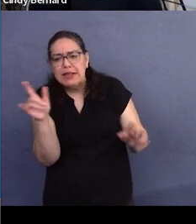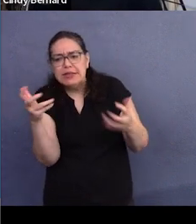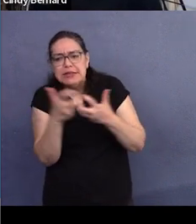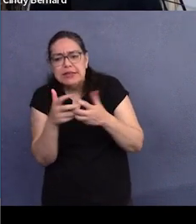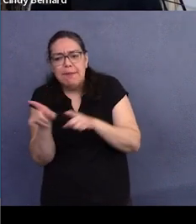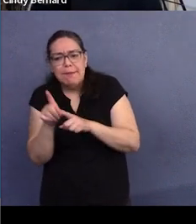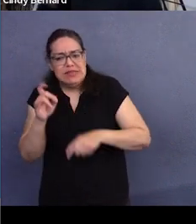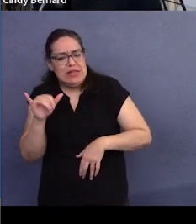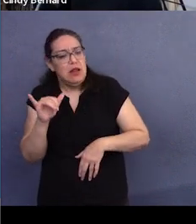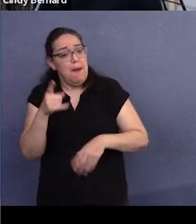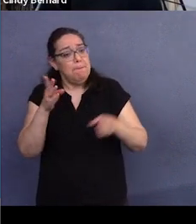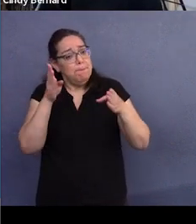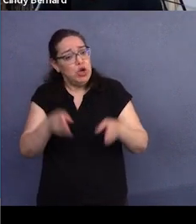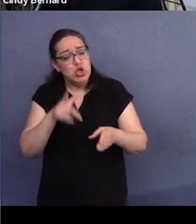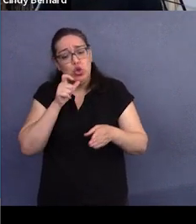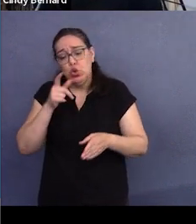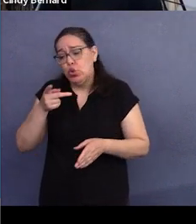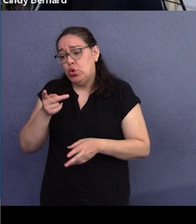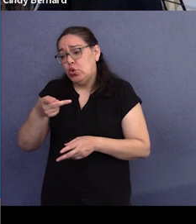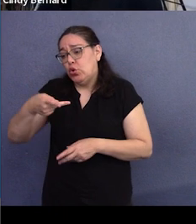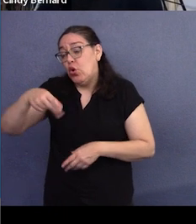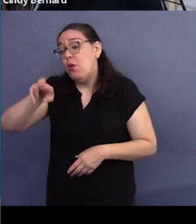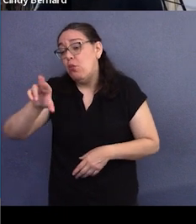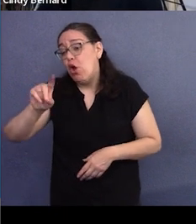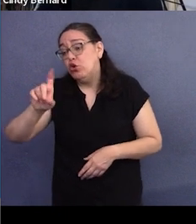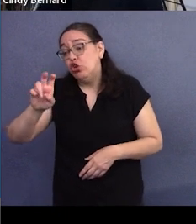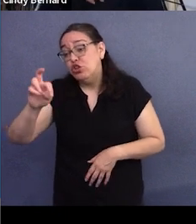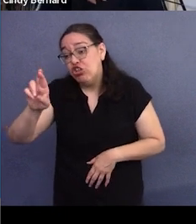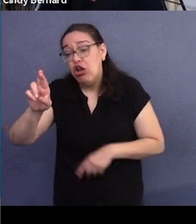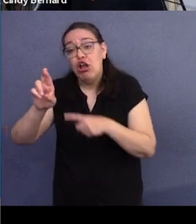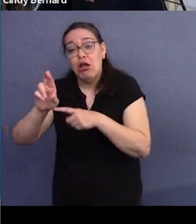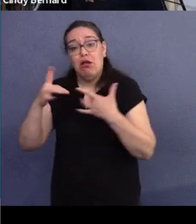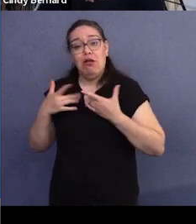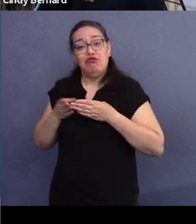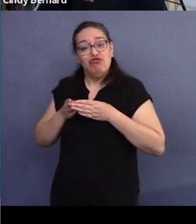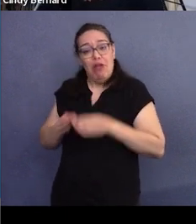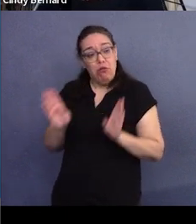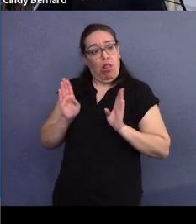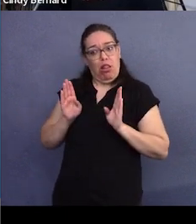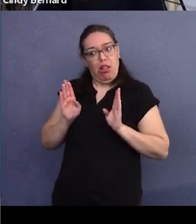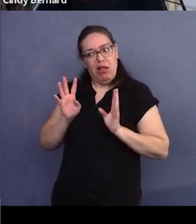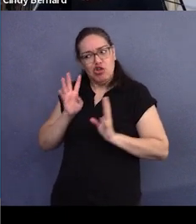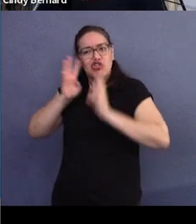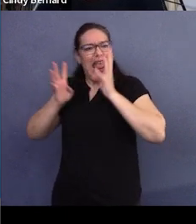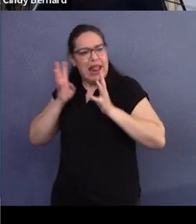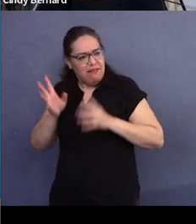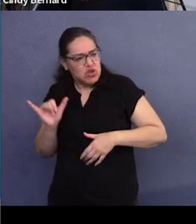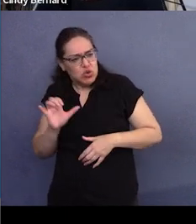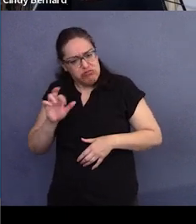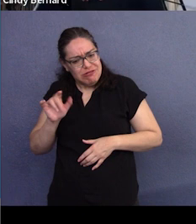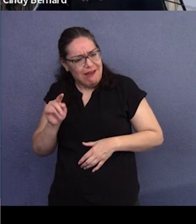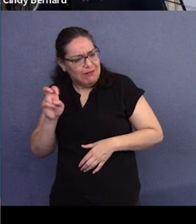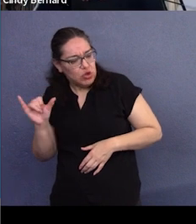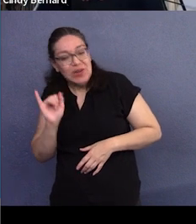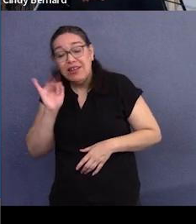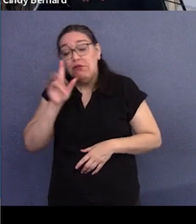is producing is generally considered creative. If you're producing the program, in other words,